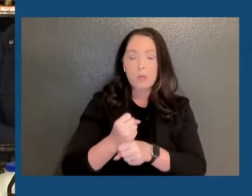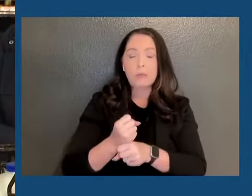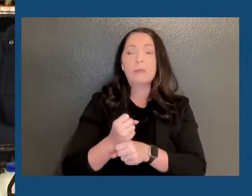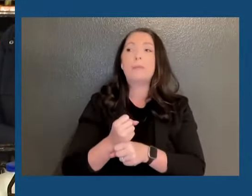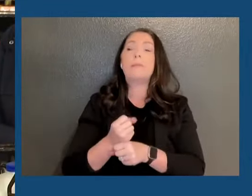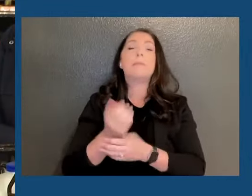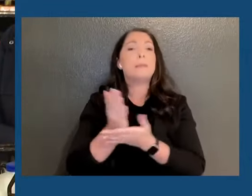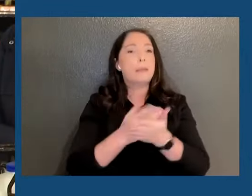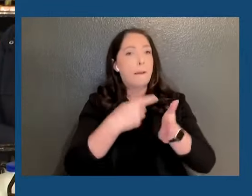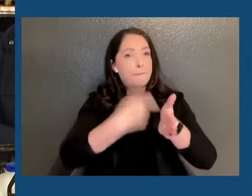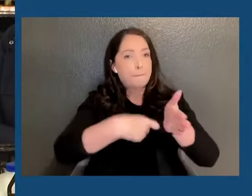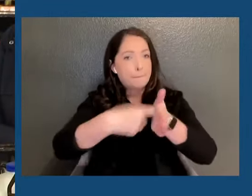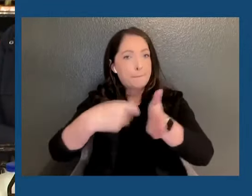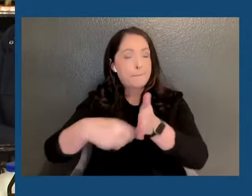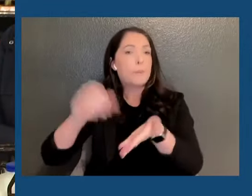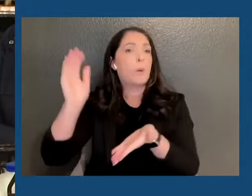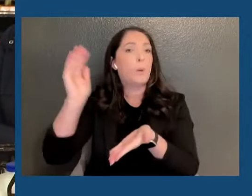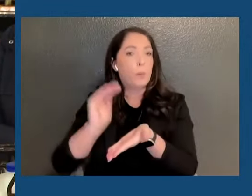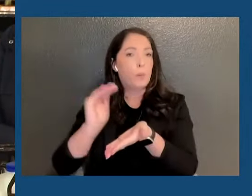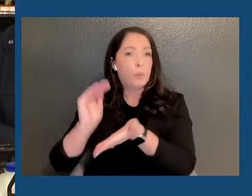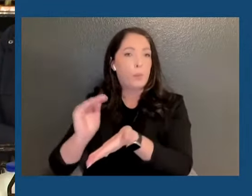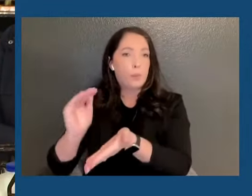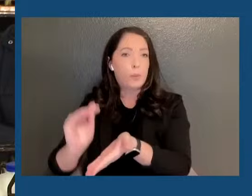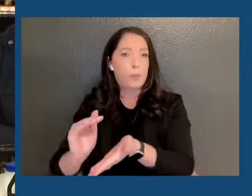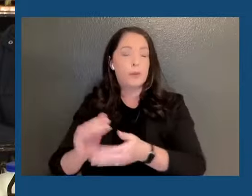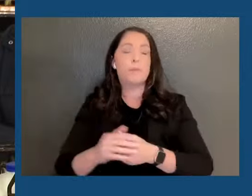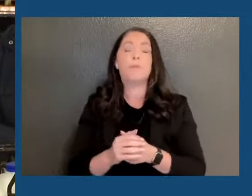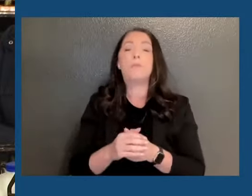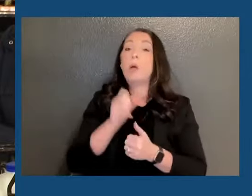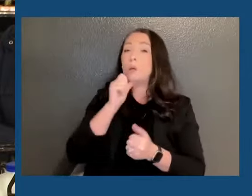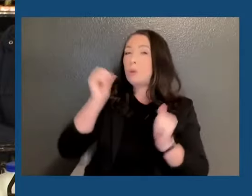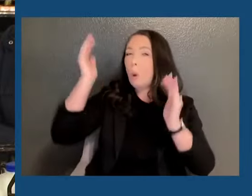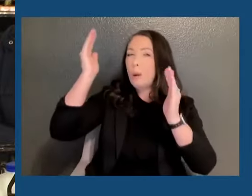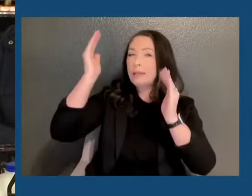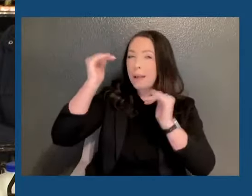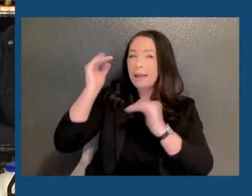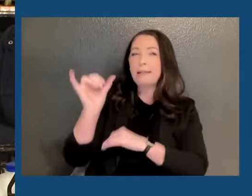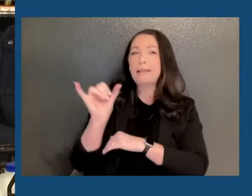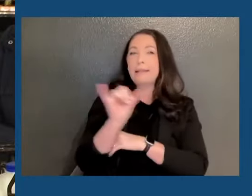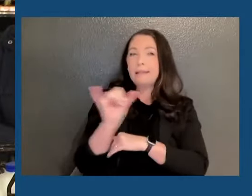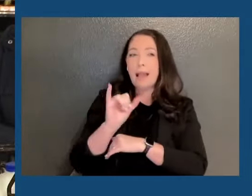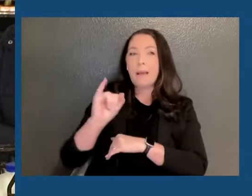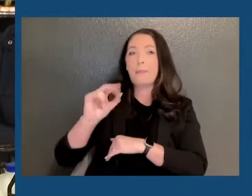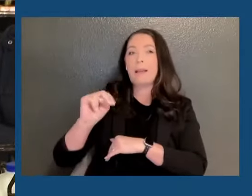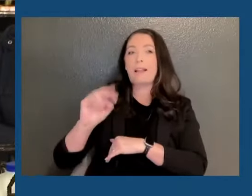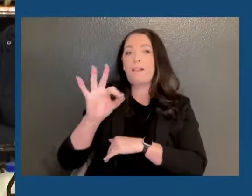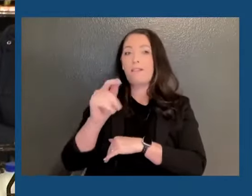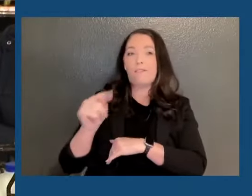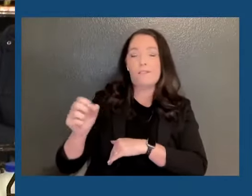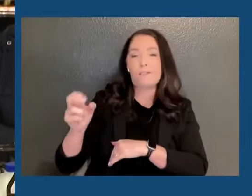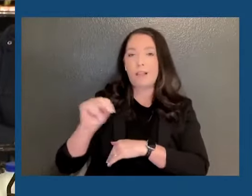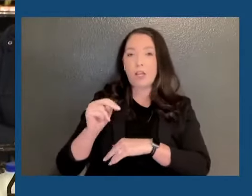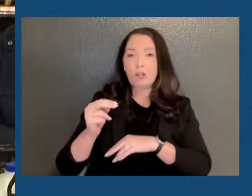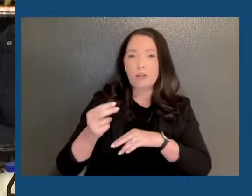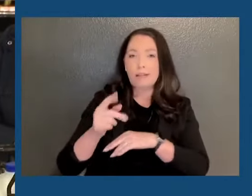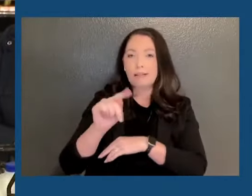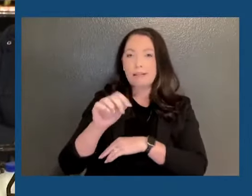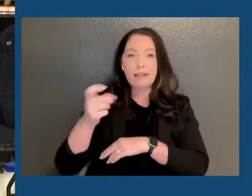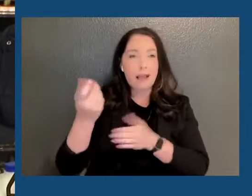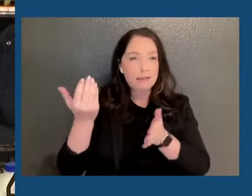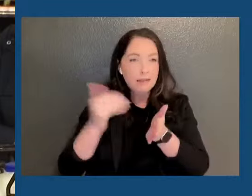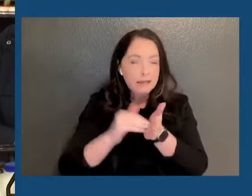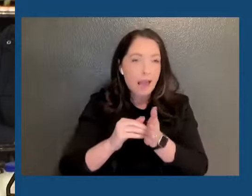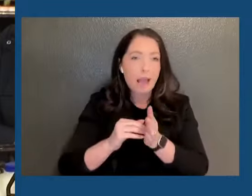I don't expect we're going to have that same inflation sales tax surplus again. I don't know that.